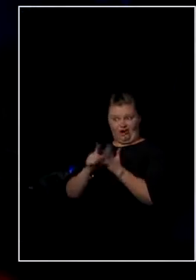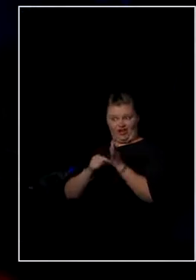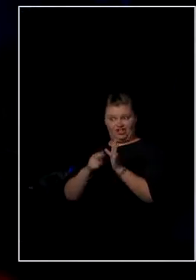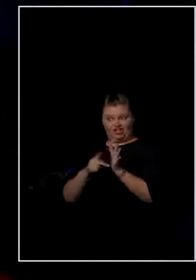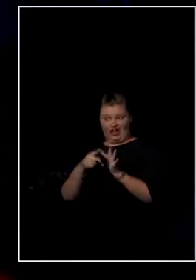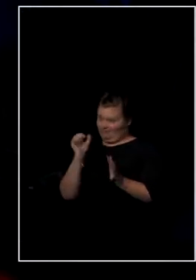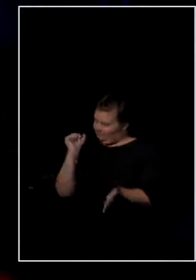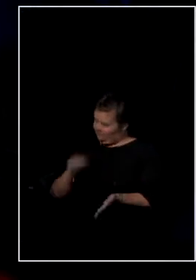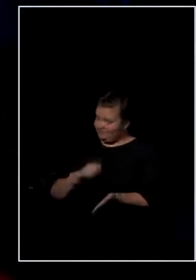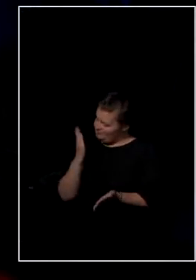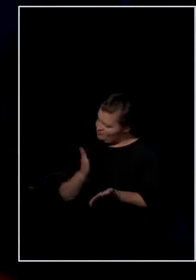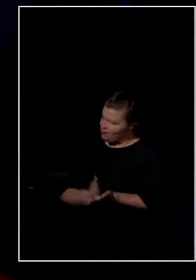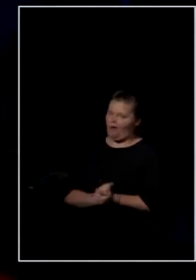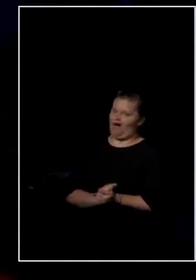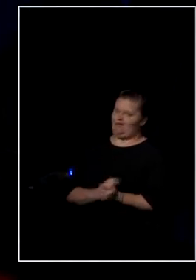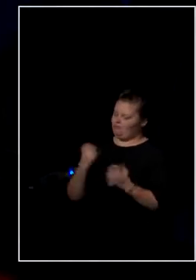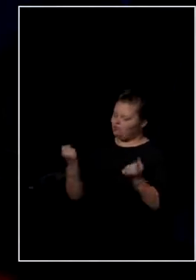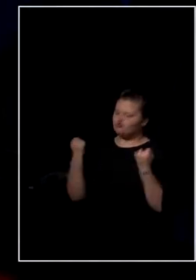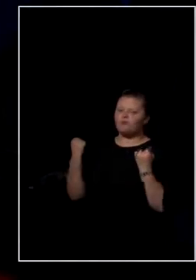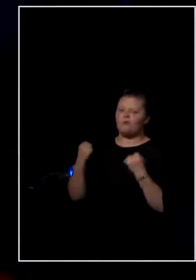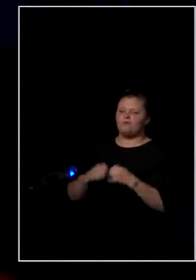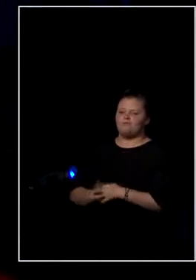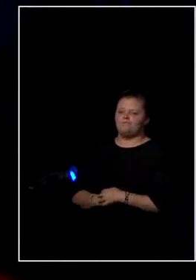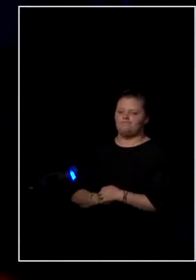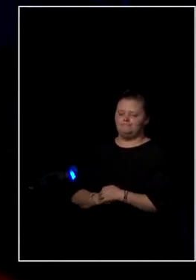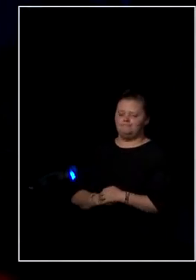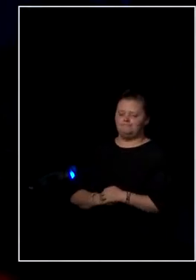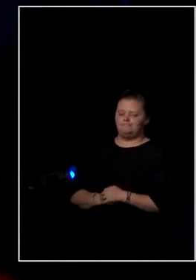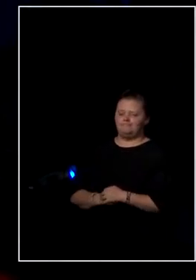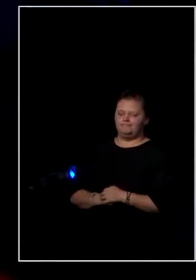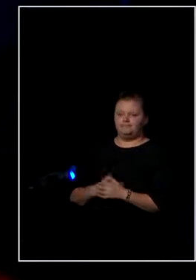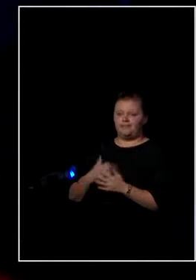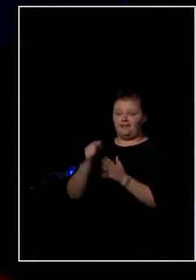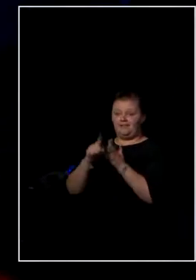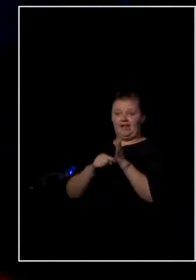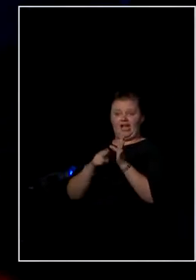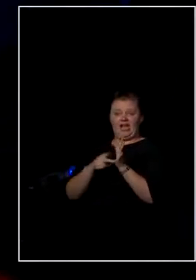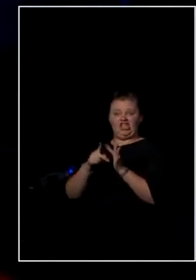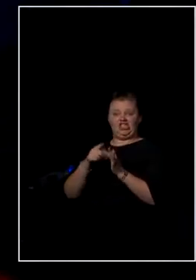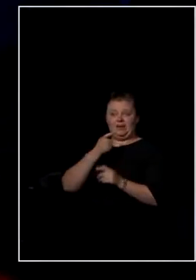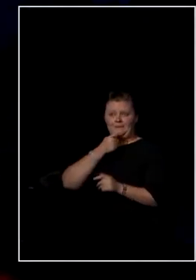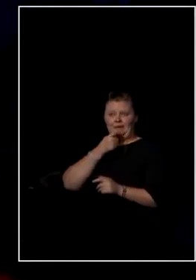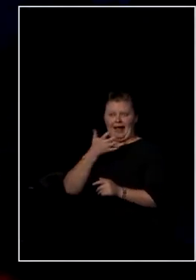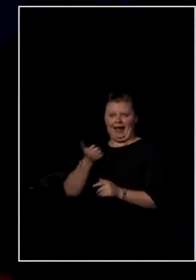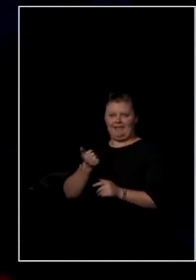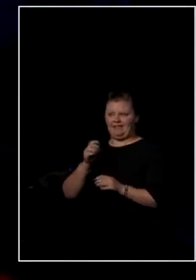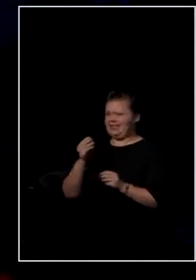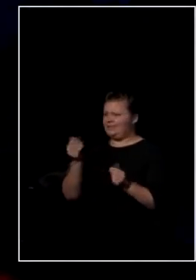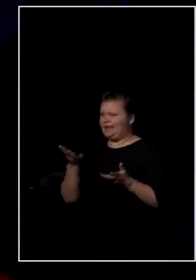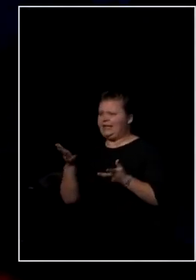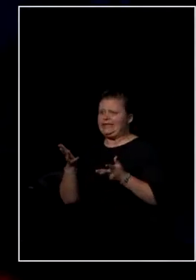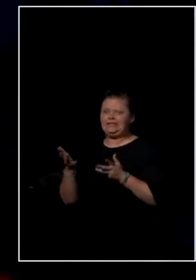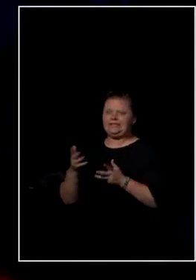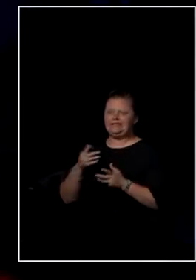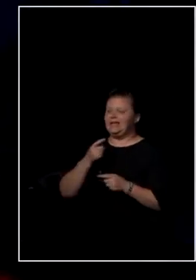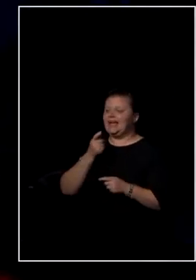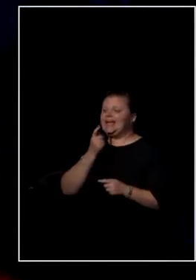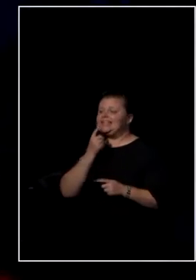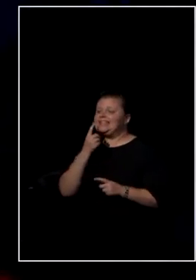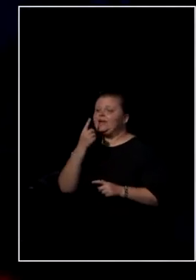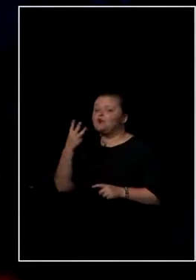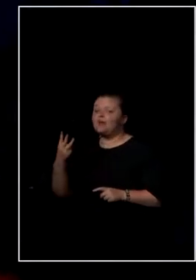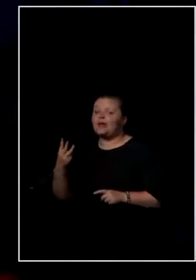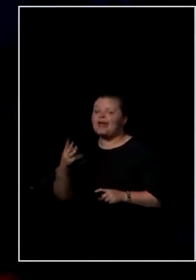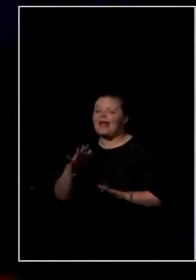it is. Very strong. Yeah. Do we have Jane's mic? Sort of somewhere there. Testing, 1, 2, 3. There